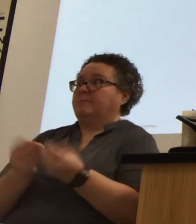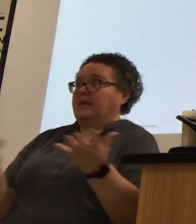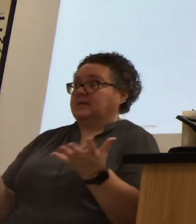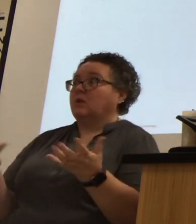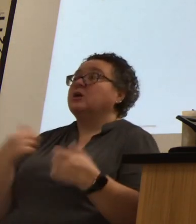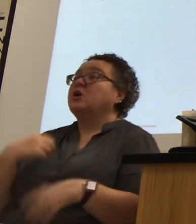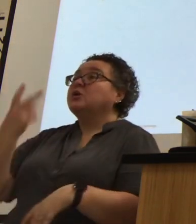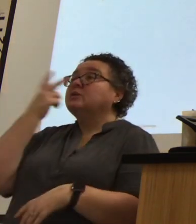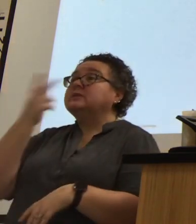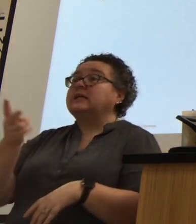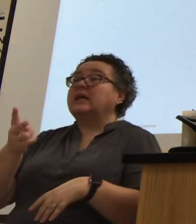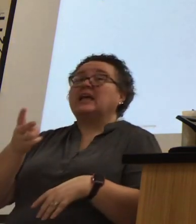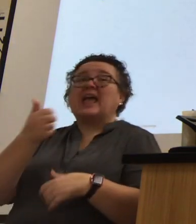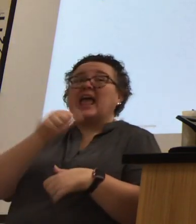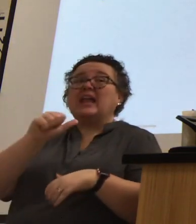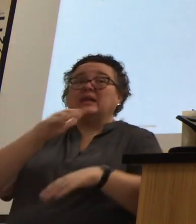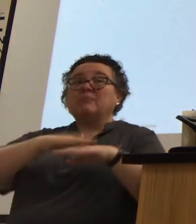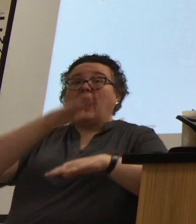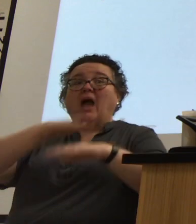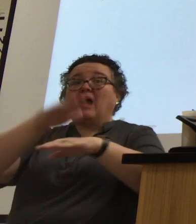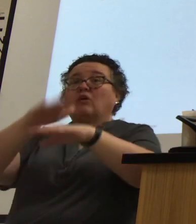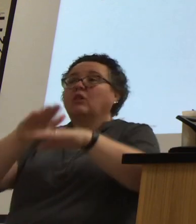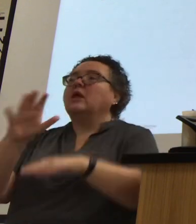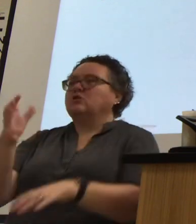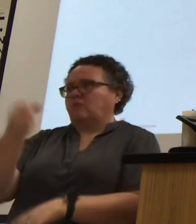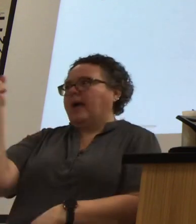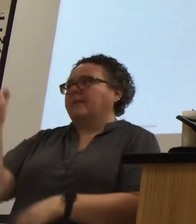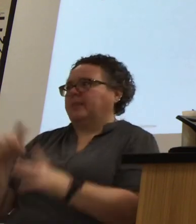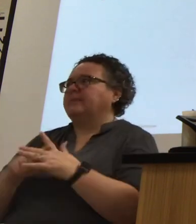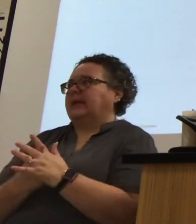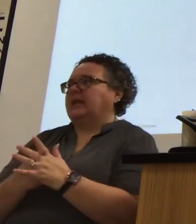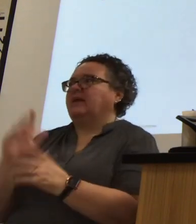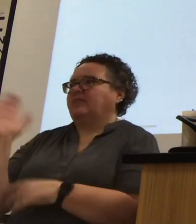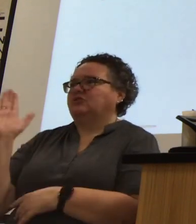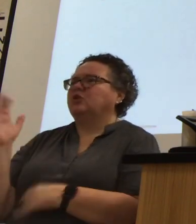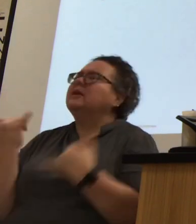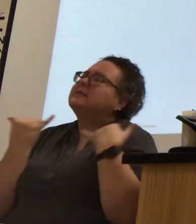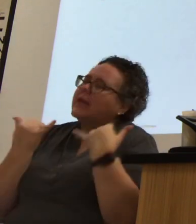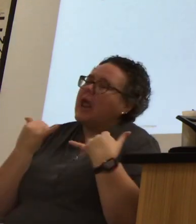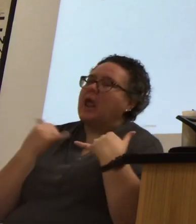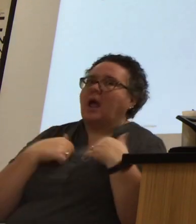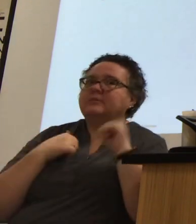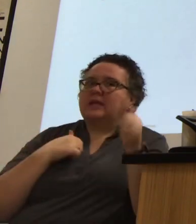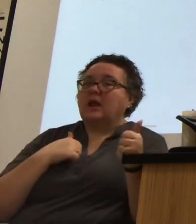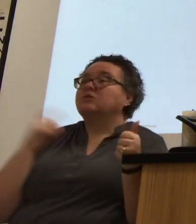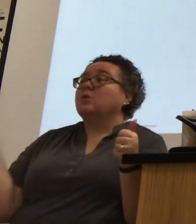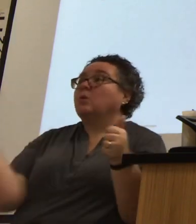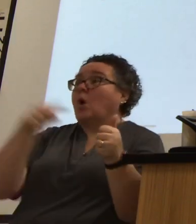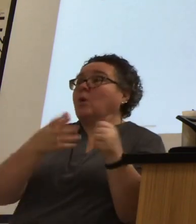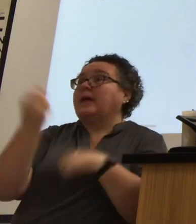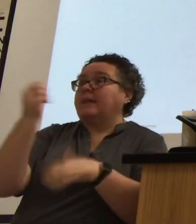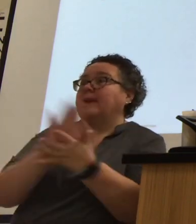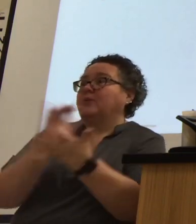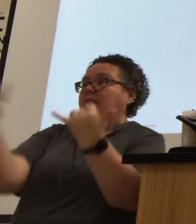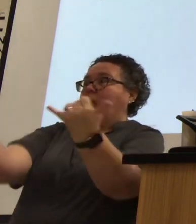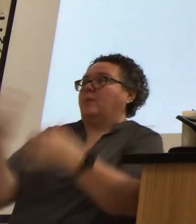Anytime you see a pile out on any given day, grab one at the beginning of lecture. Today I'm putting it out right here. Everyone get one now. Take a minute.